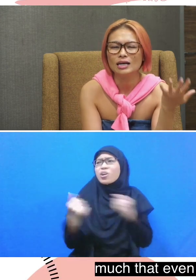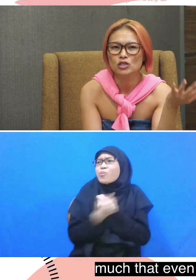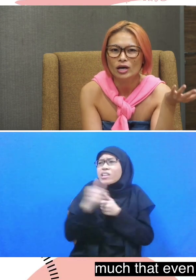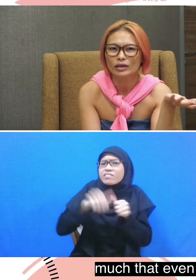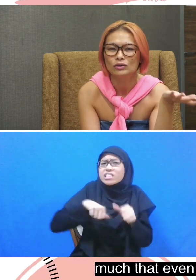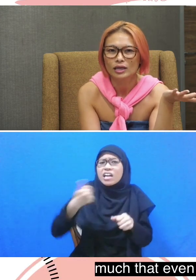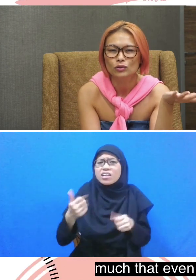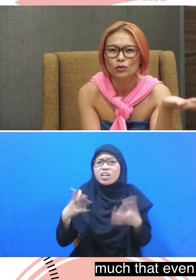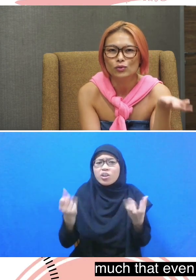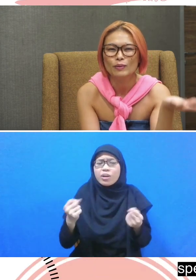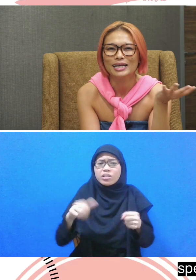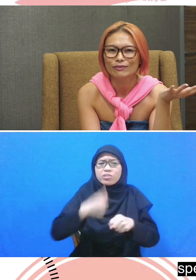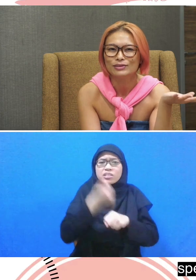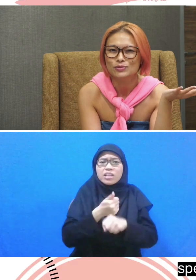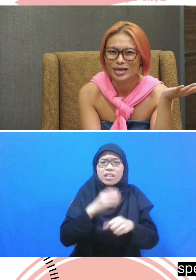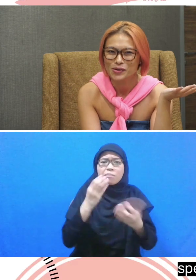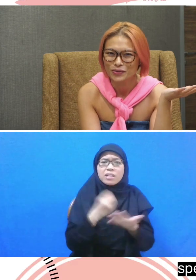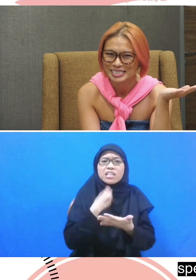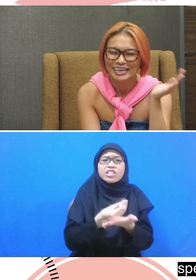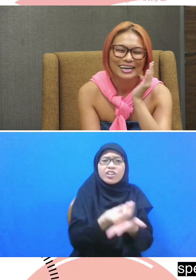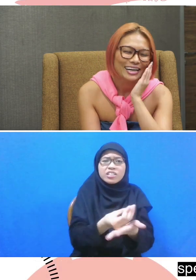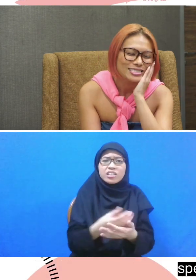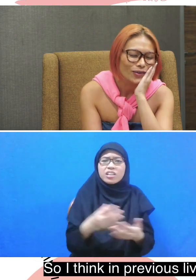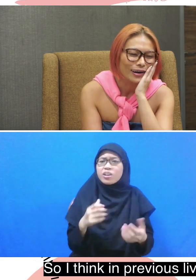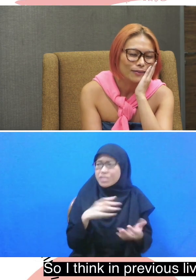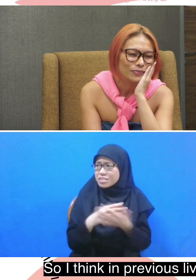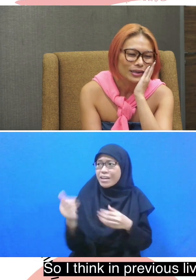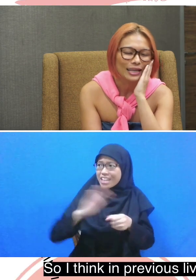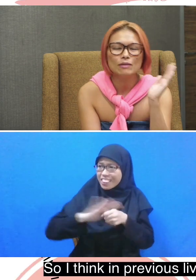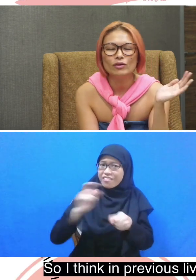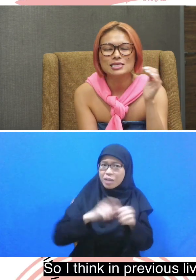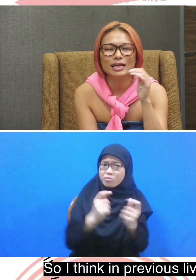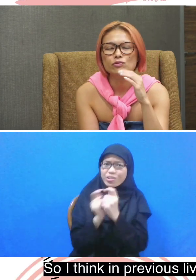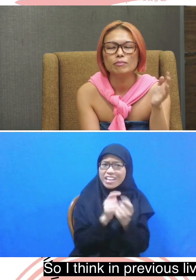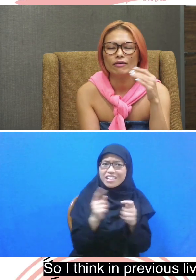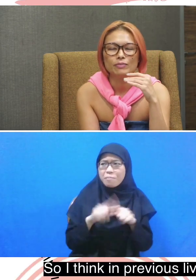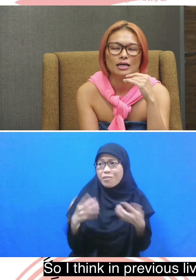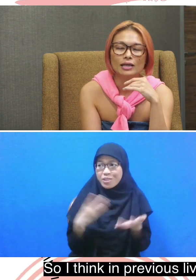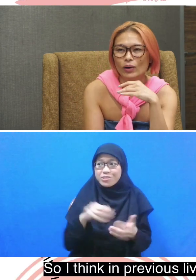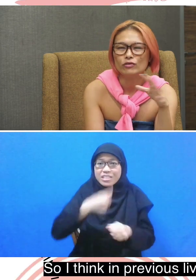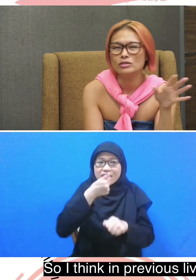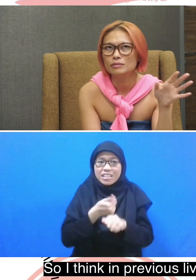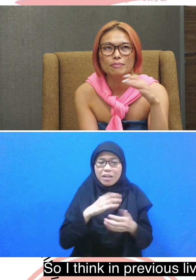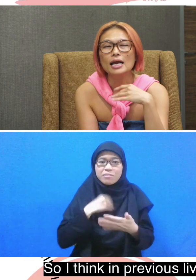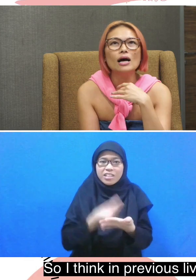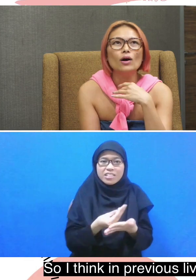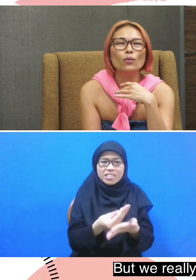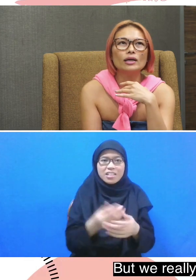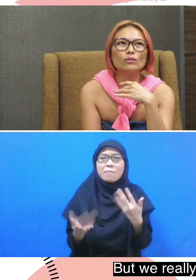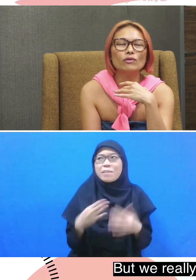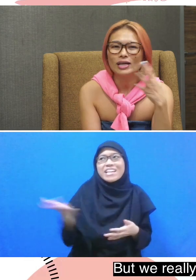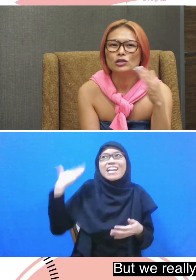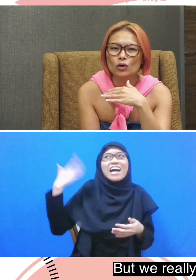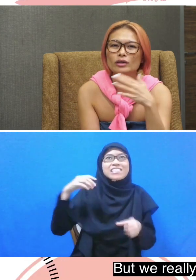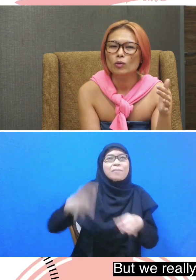to set up a charity together. Don't you spend enough time together already? So I think in previous lives, we may have been husband and wife or something, but